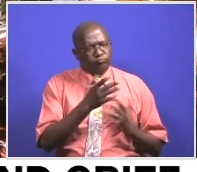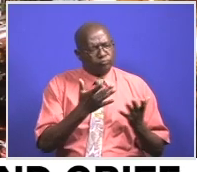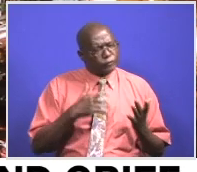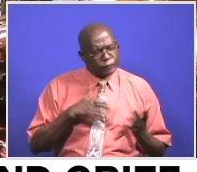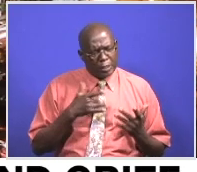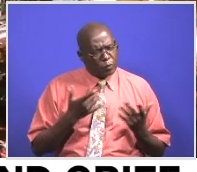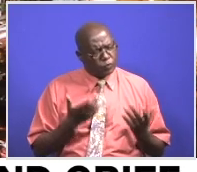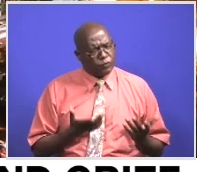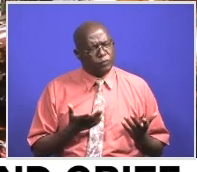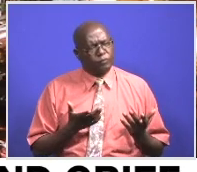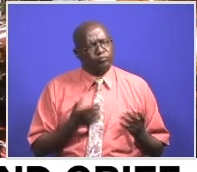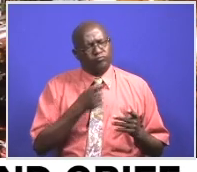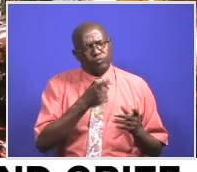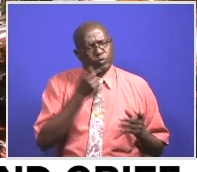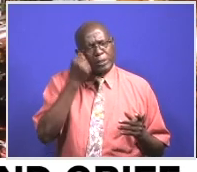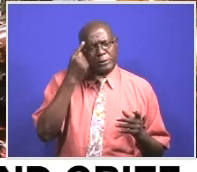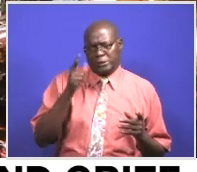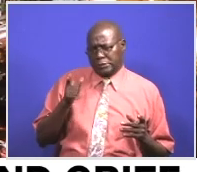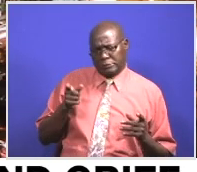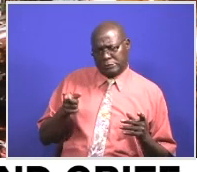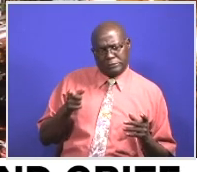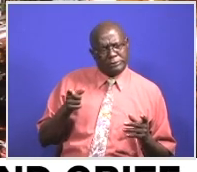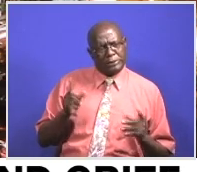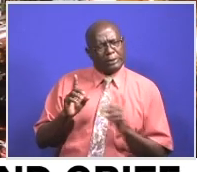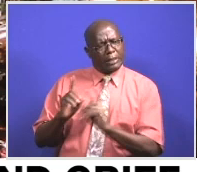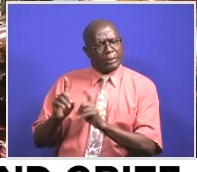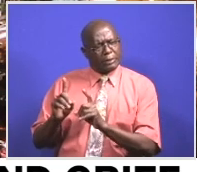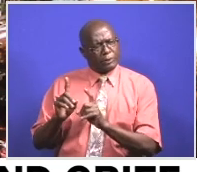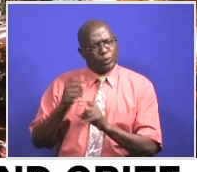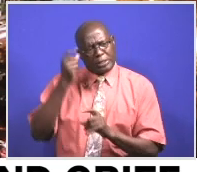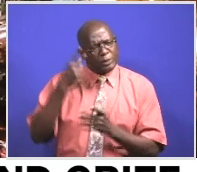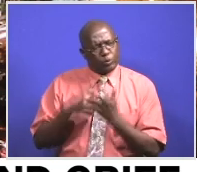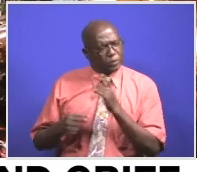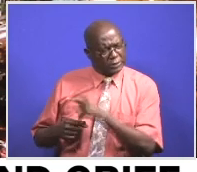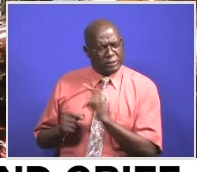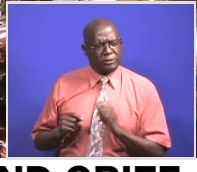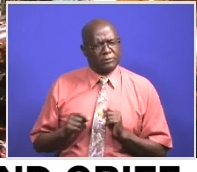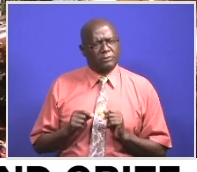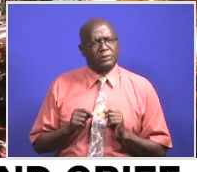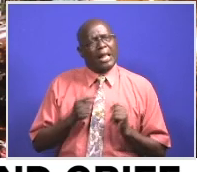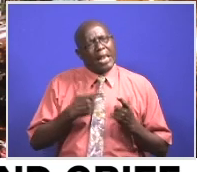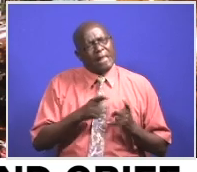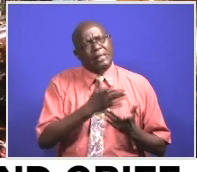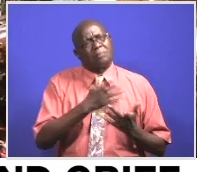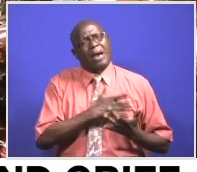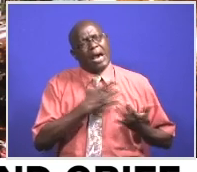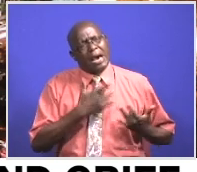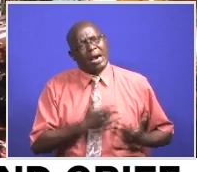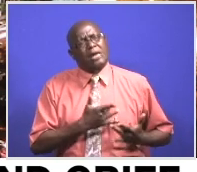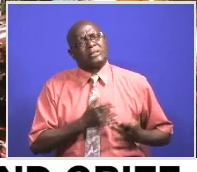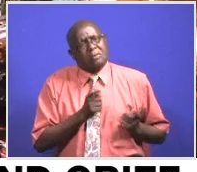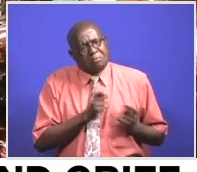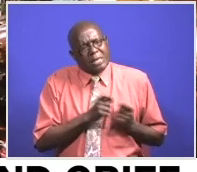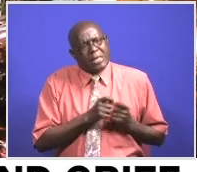feeling? What do you understand about loss? Let them grieve. Let them face the